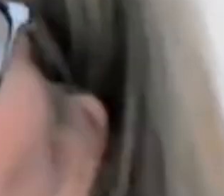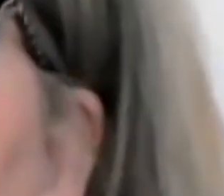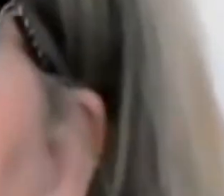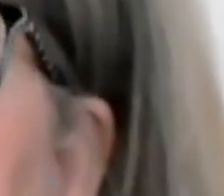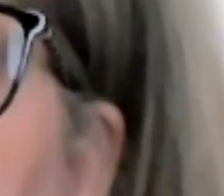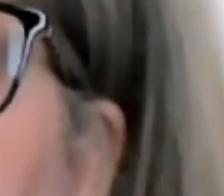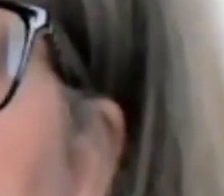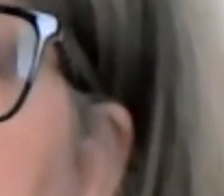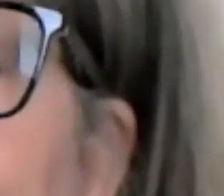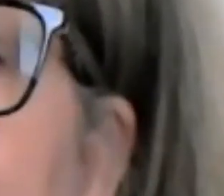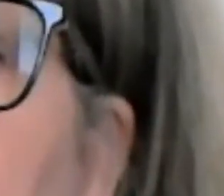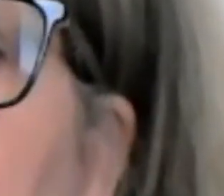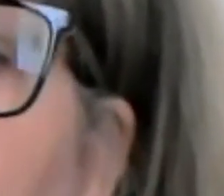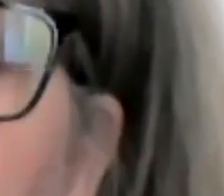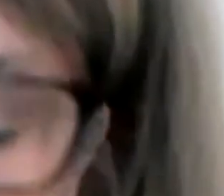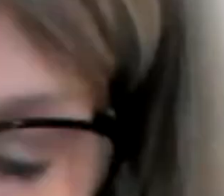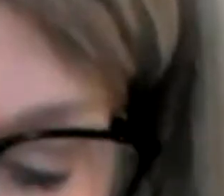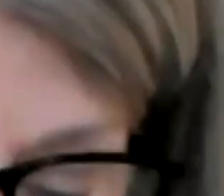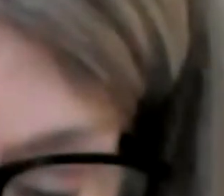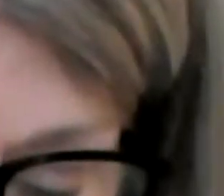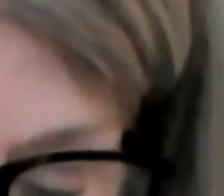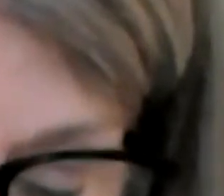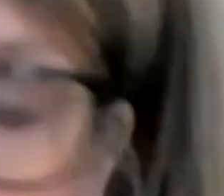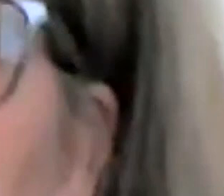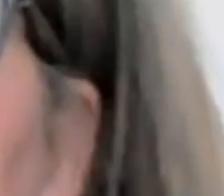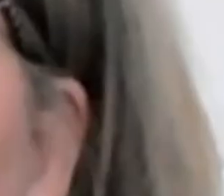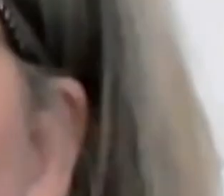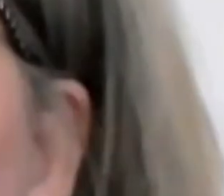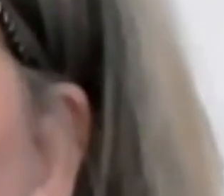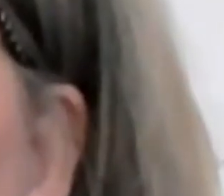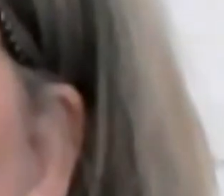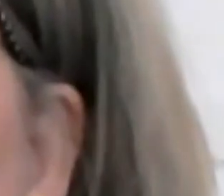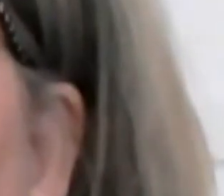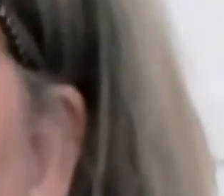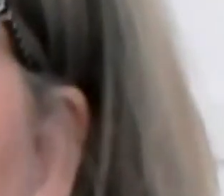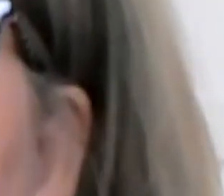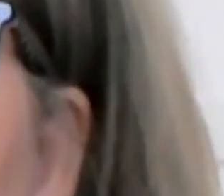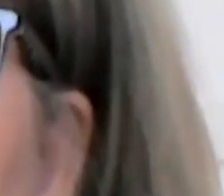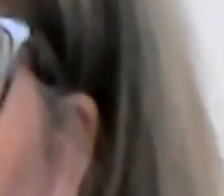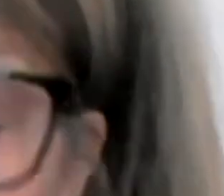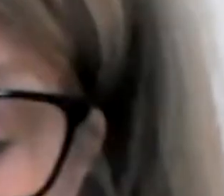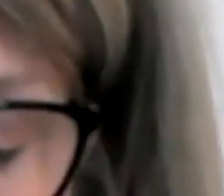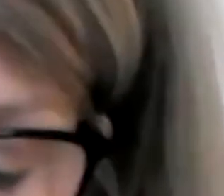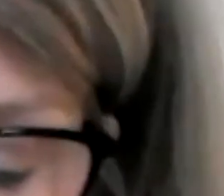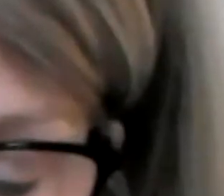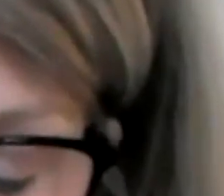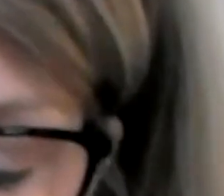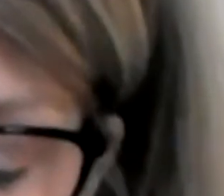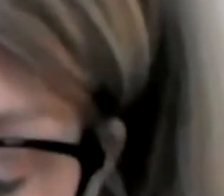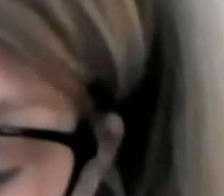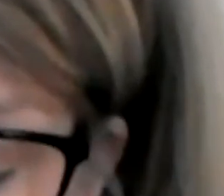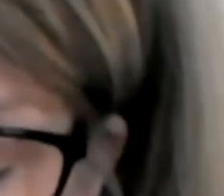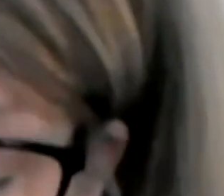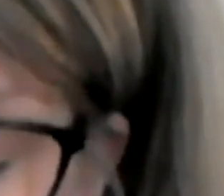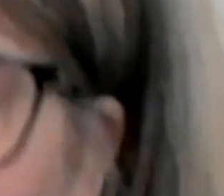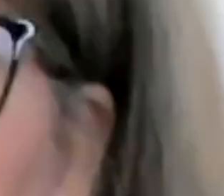of coming together to set some goals and having those goals be measurable and realistic, and maybe we could break them